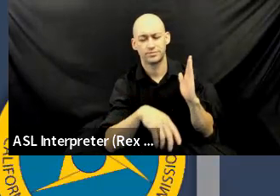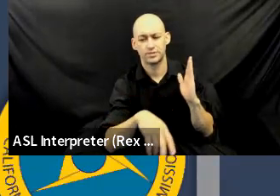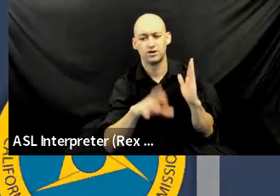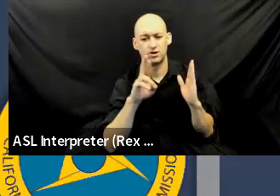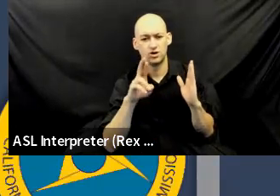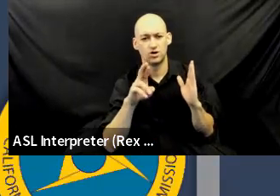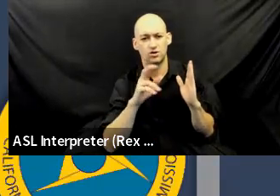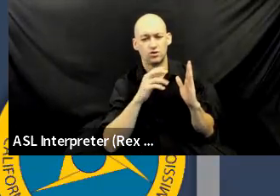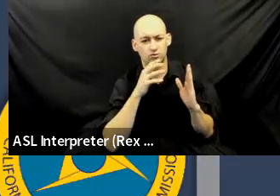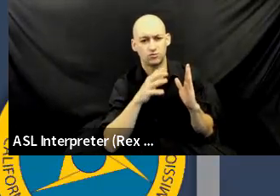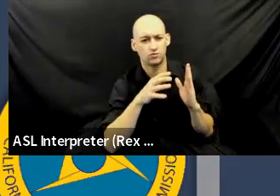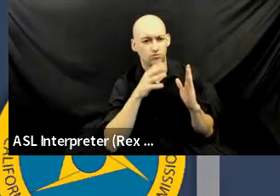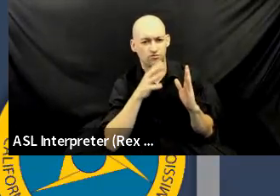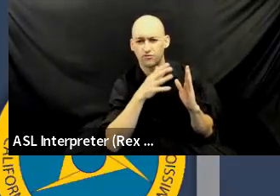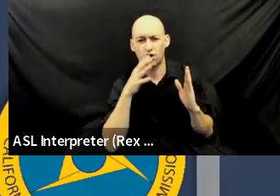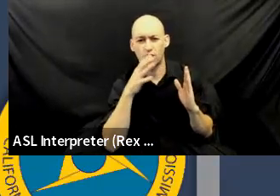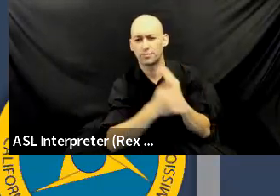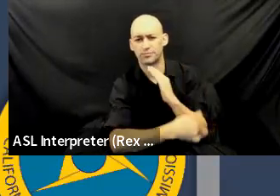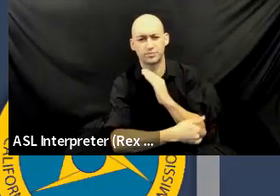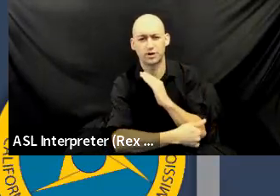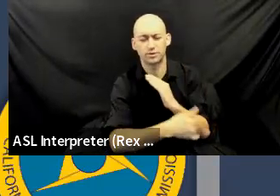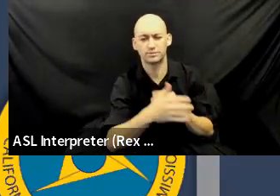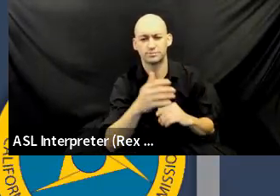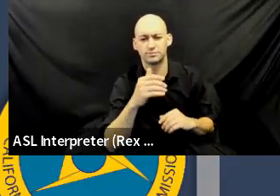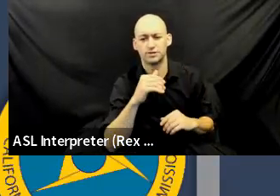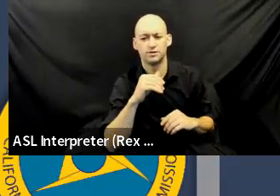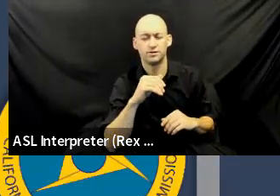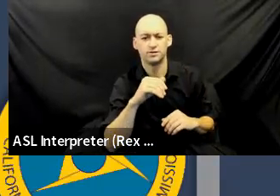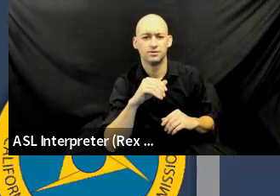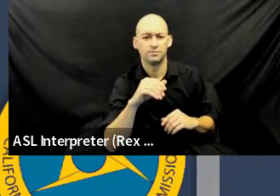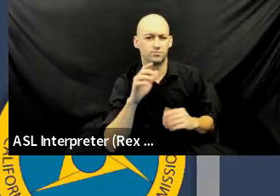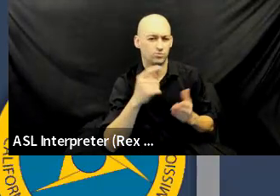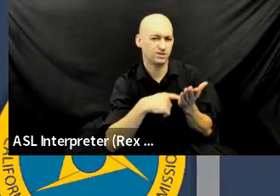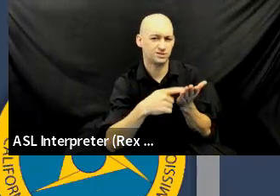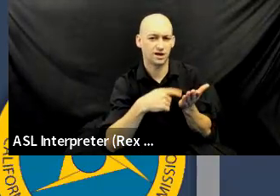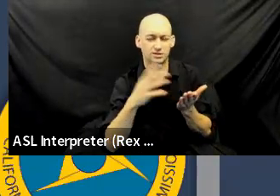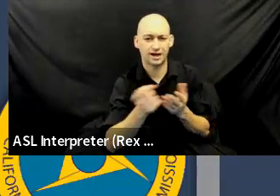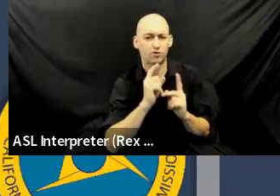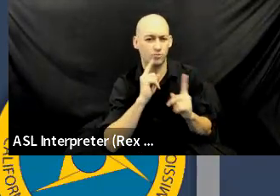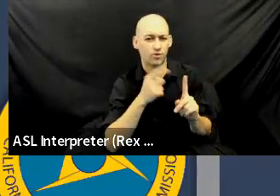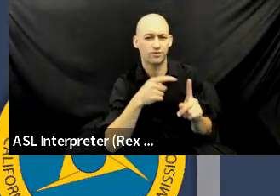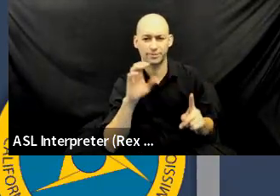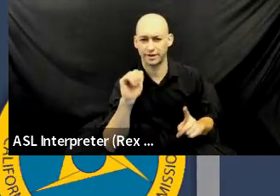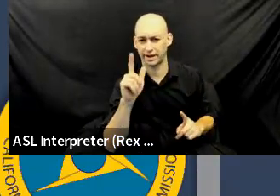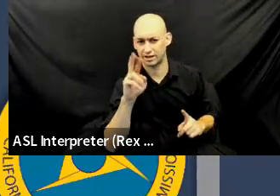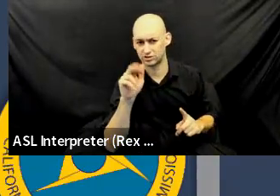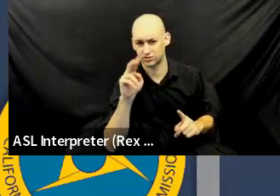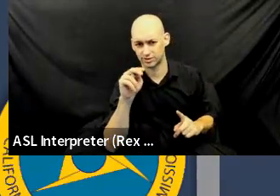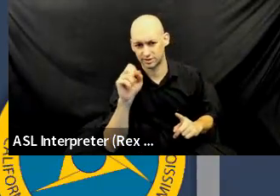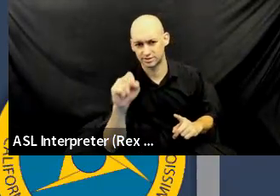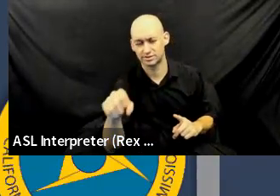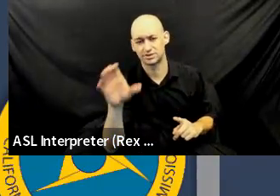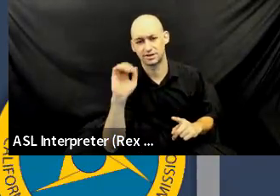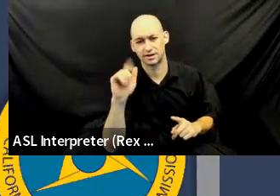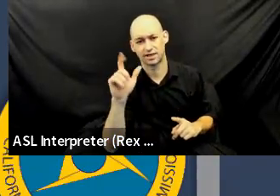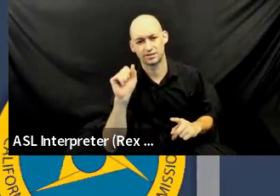last met on November 17th. At that meeting, we discussed and received reports from Caltrans, CalSTA, and CTC staff on a wide